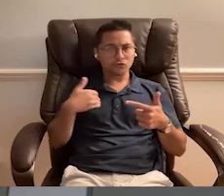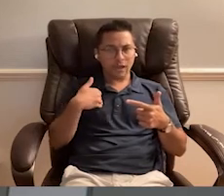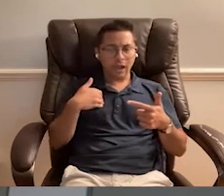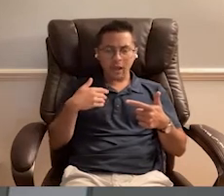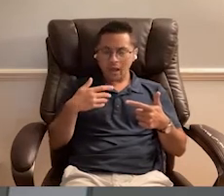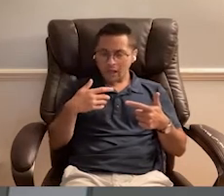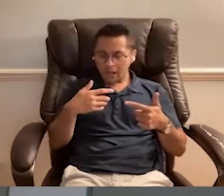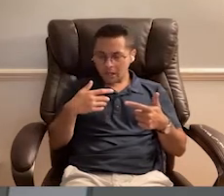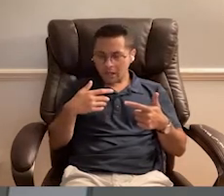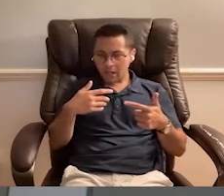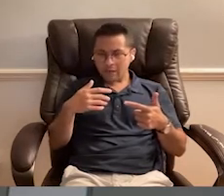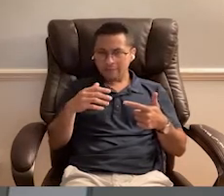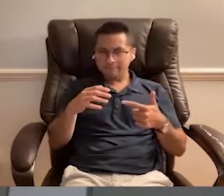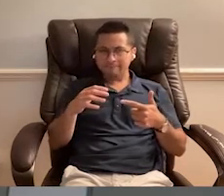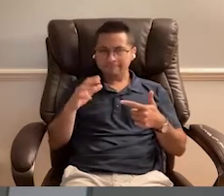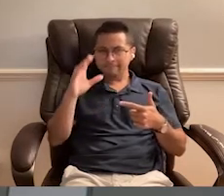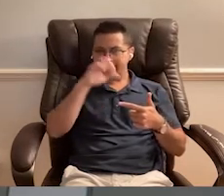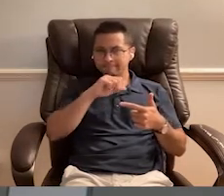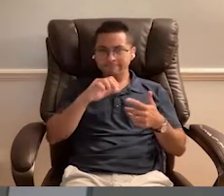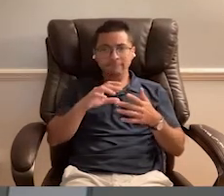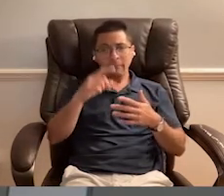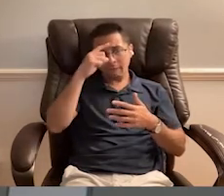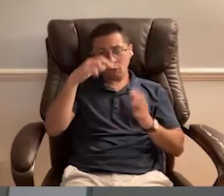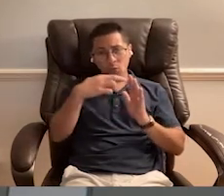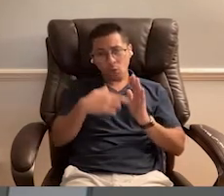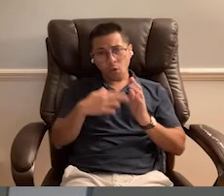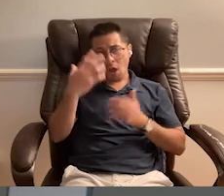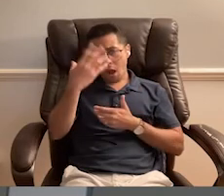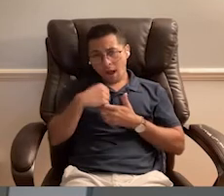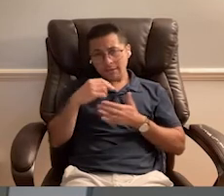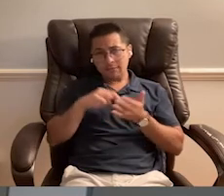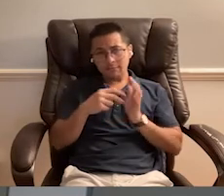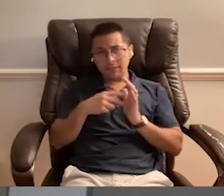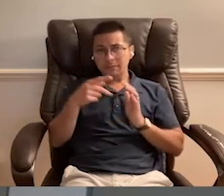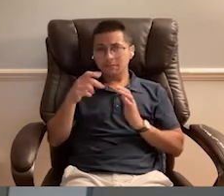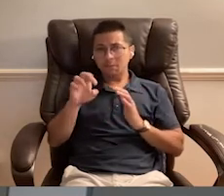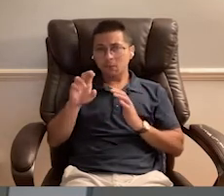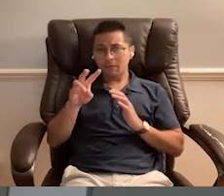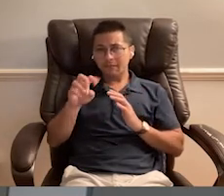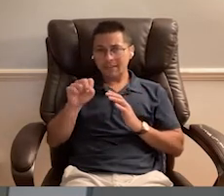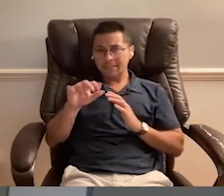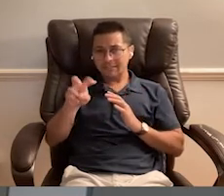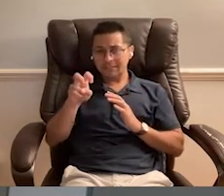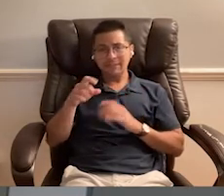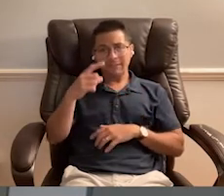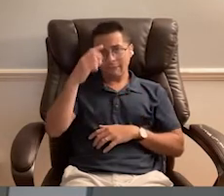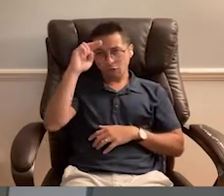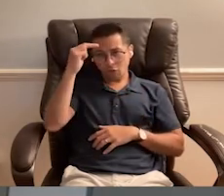the person has additional characteristics. So first, for our rule purposes, autism means